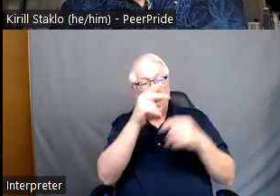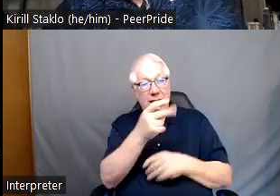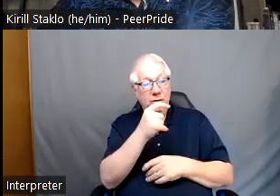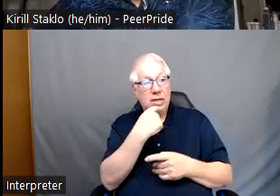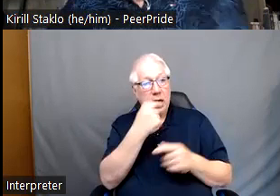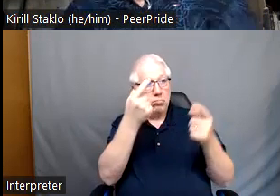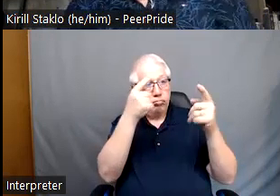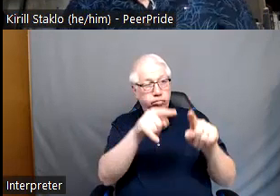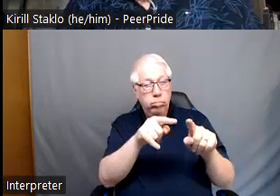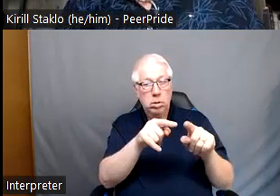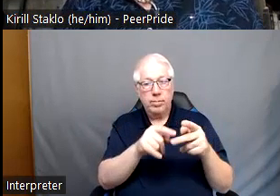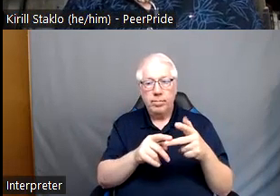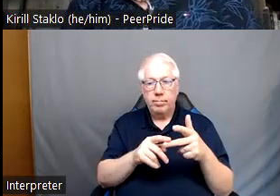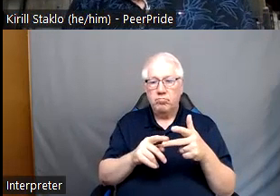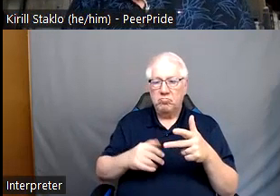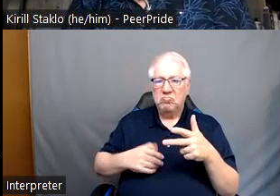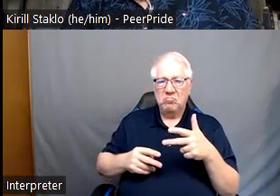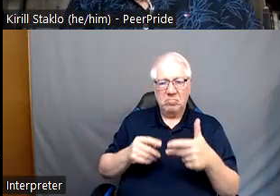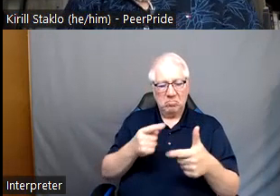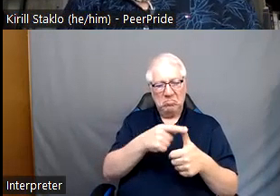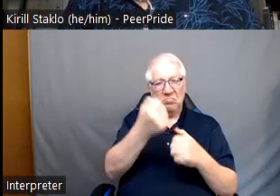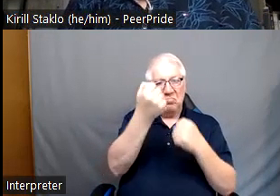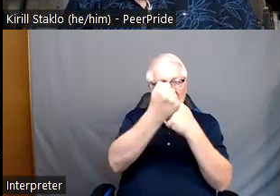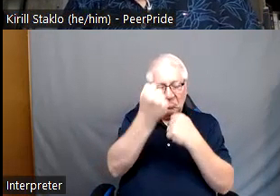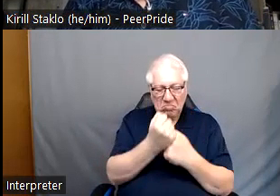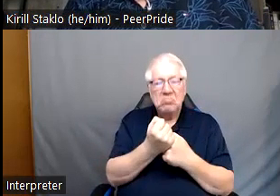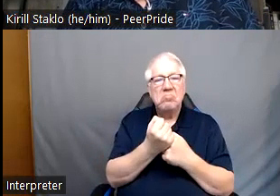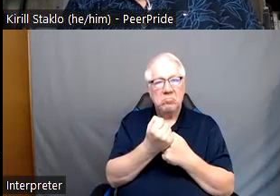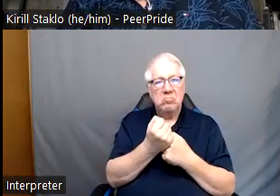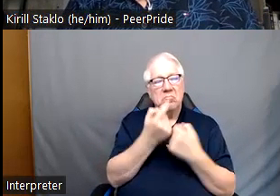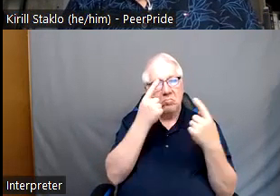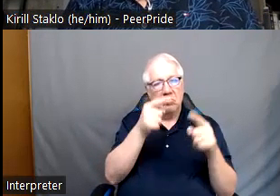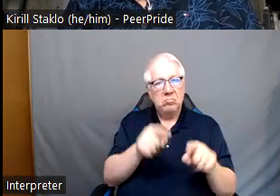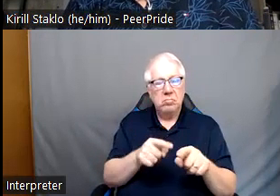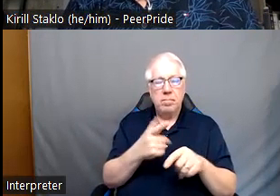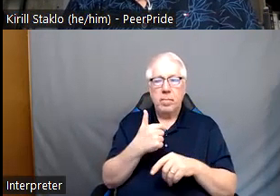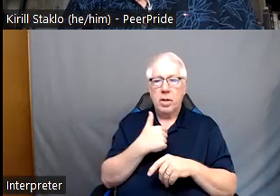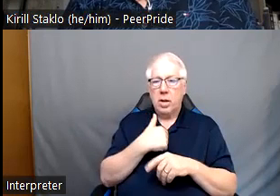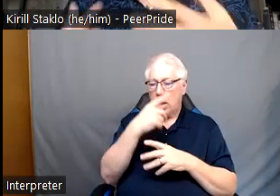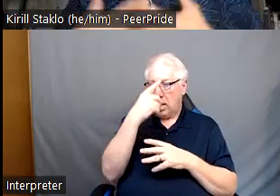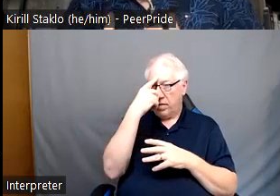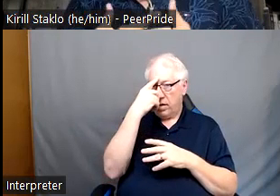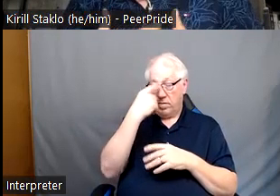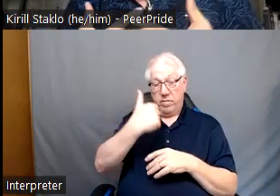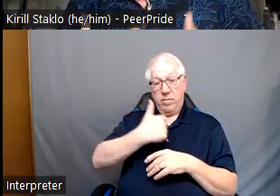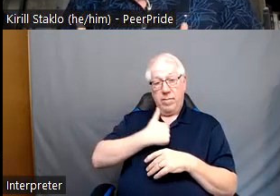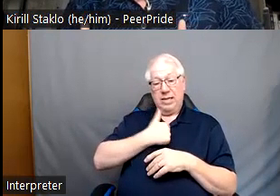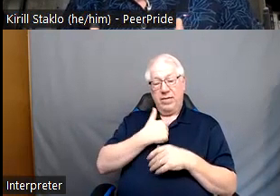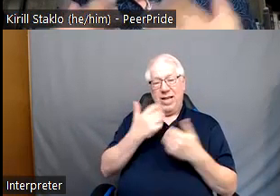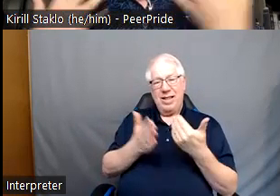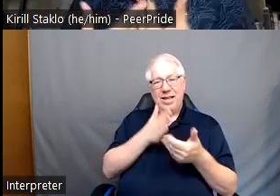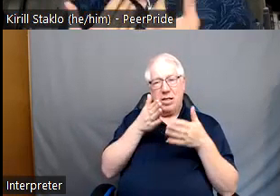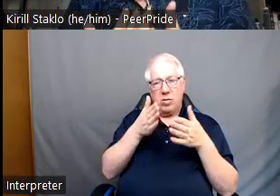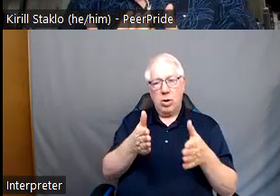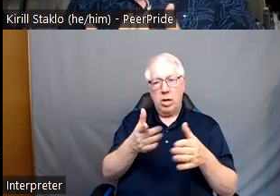Yeah, I would second everything that both Heather and Layne said. I think that for me, the easiest way,